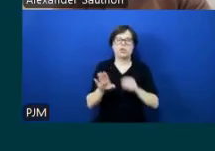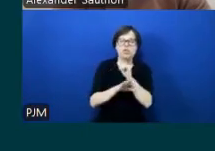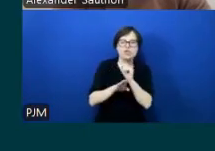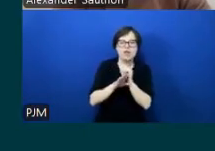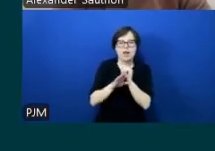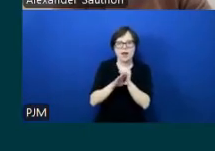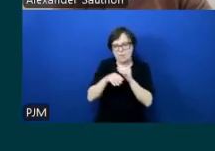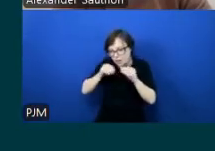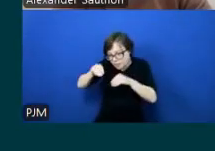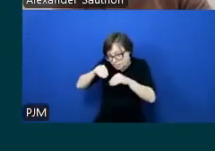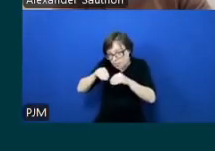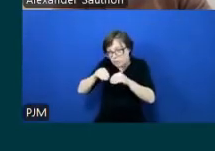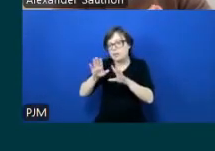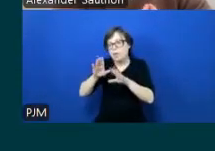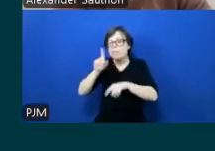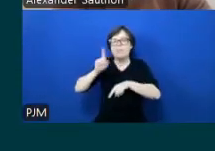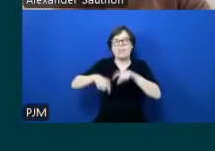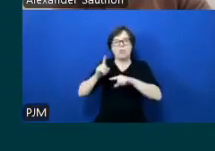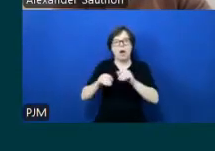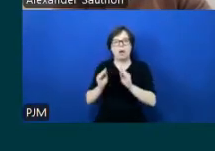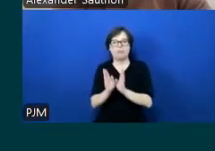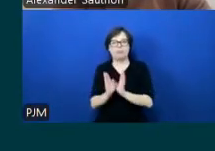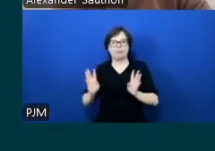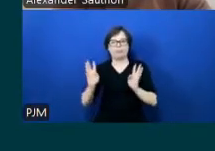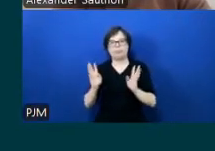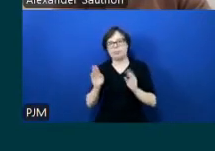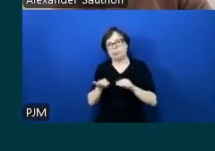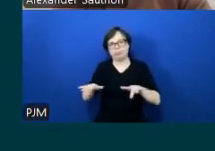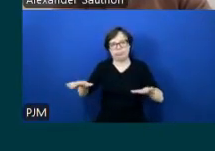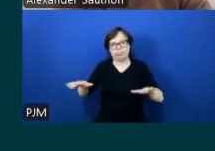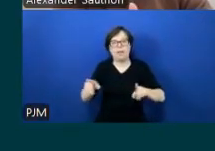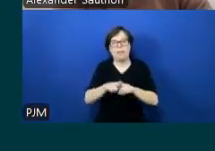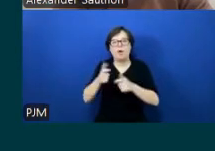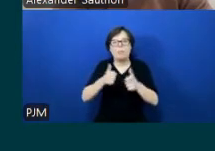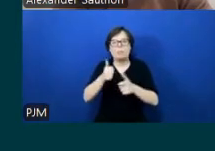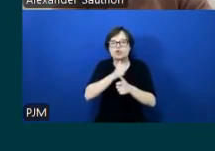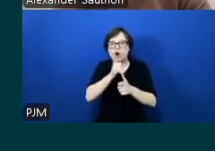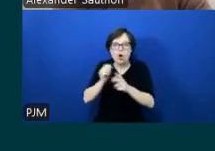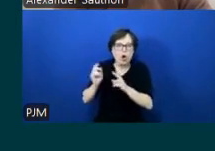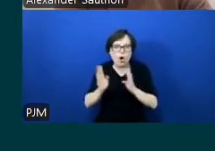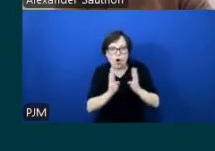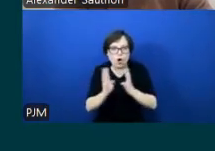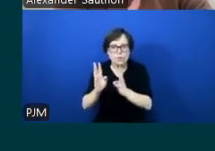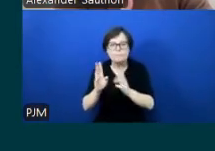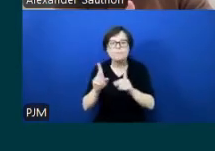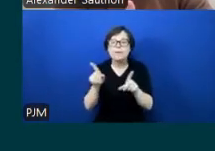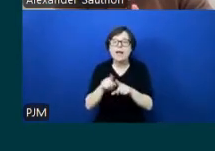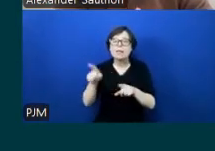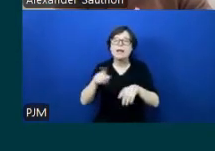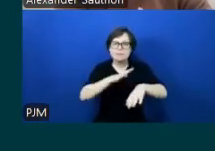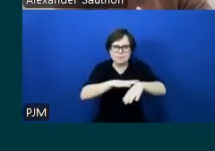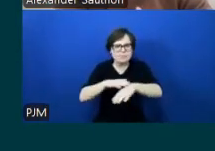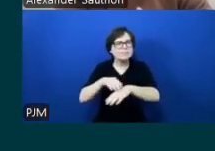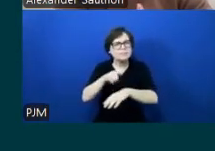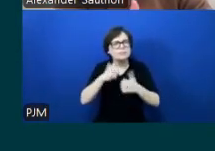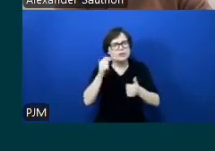expansion, and create also a green continuity, and to encourage private plantings to also extend onto